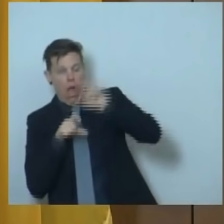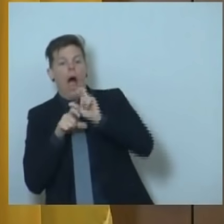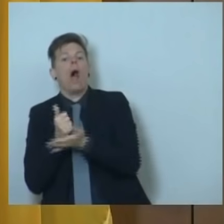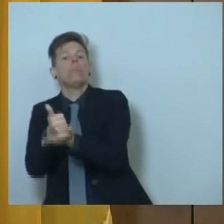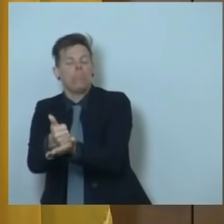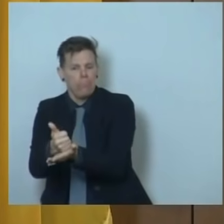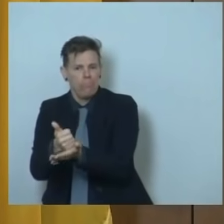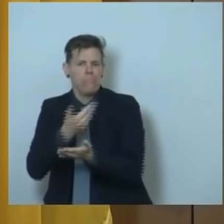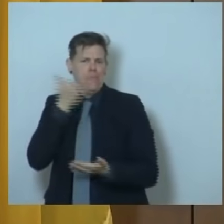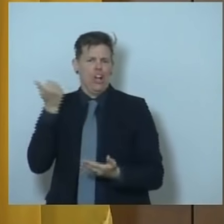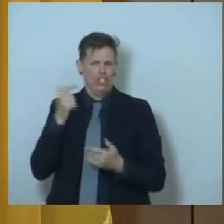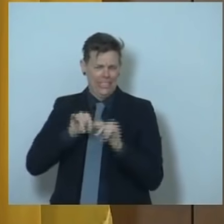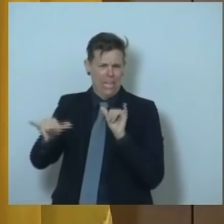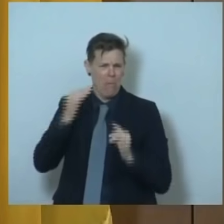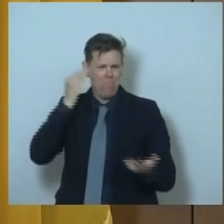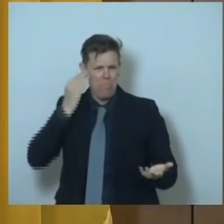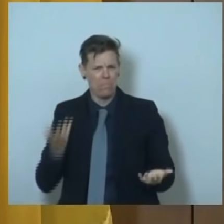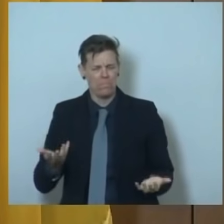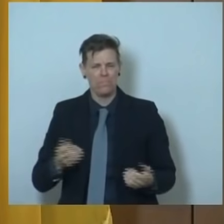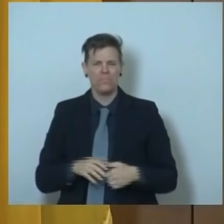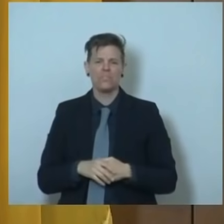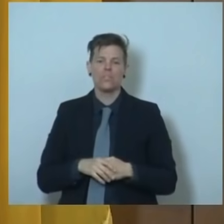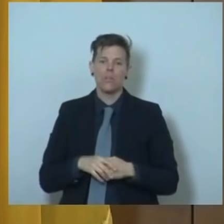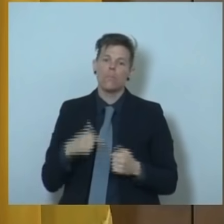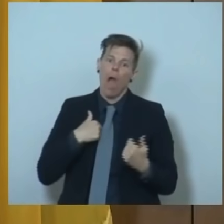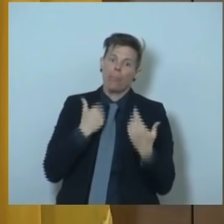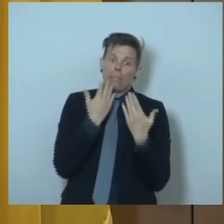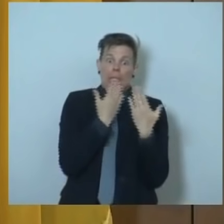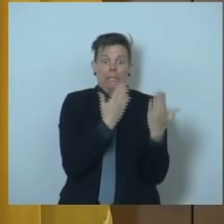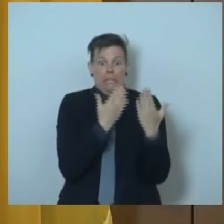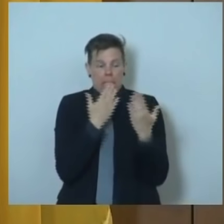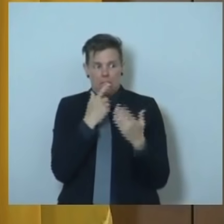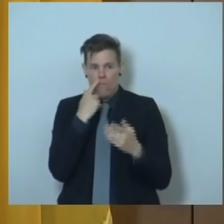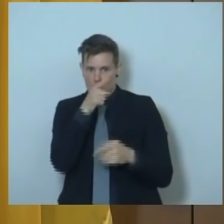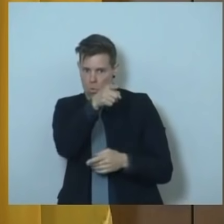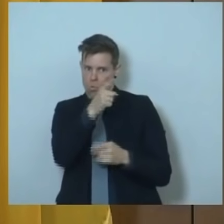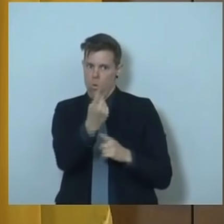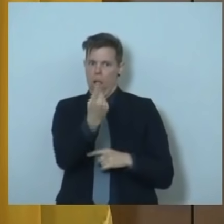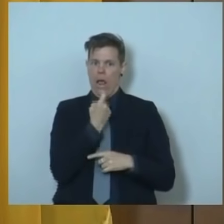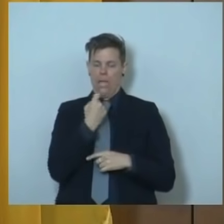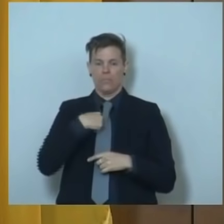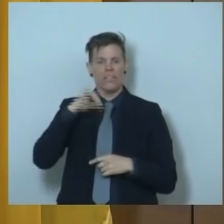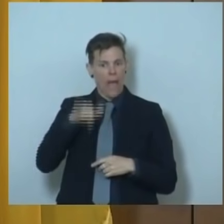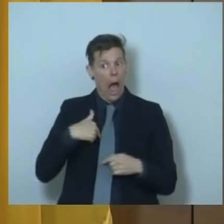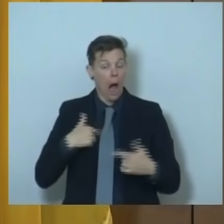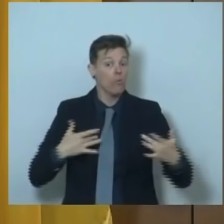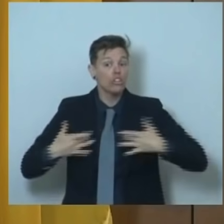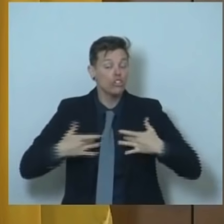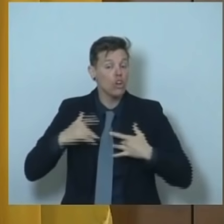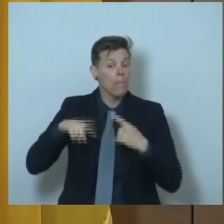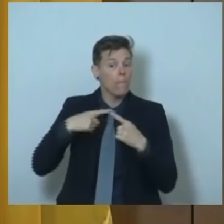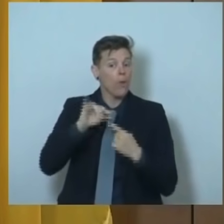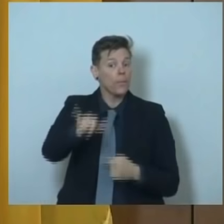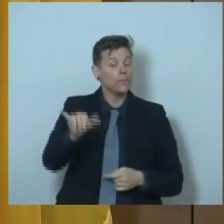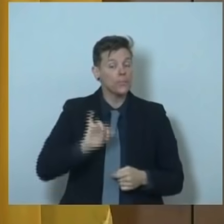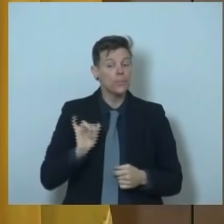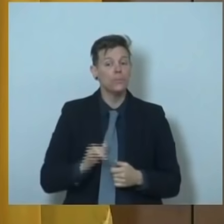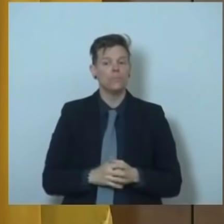on that. And I really am grateful that you asked that question. I was concerned about that we need to be doing more. Thank